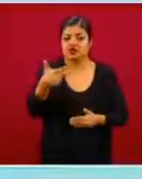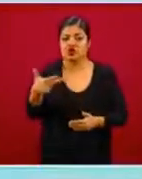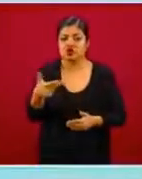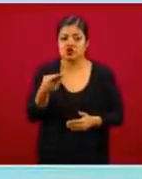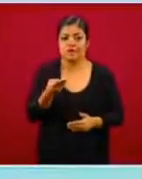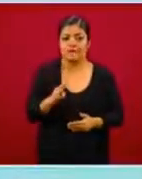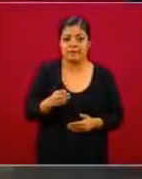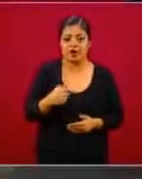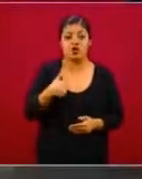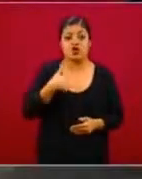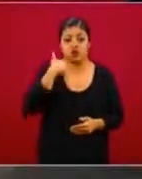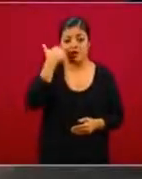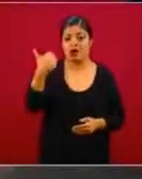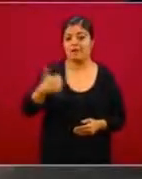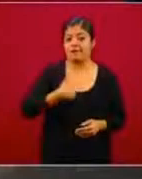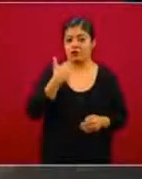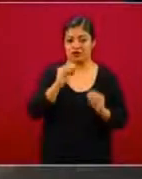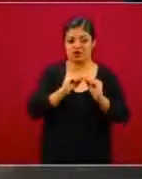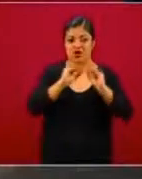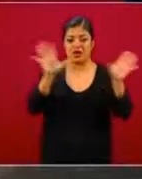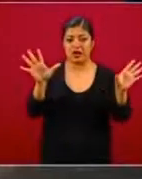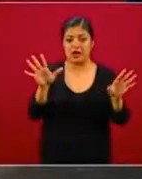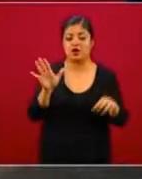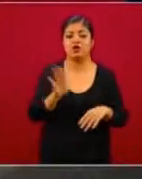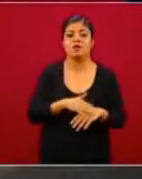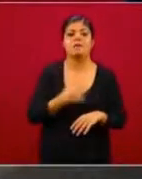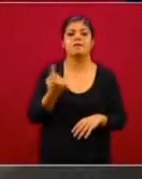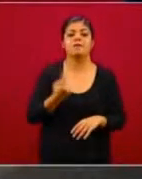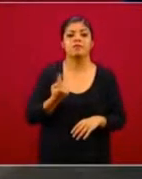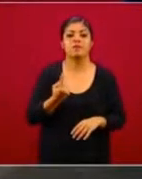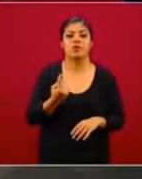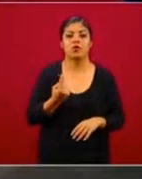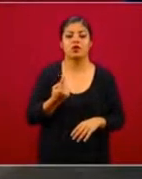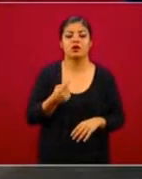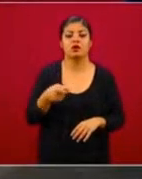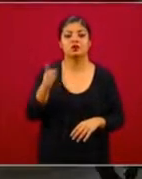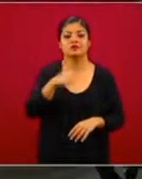The original predictions were between the 6th and the 8th. And so I want to take